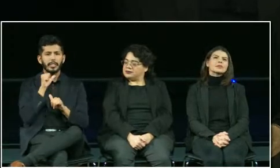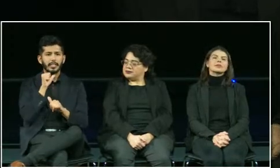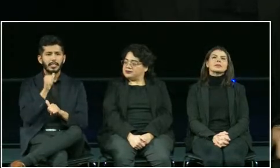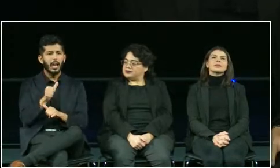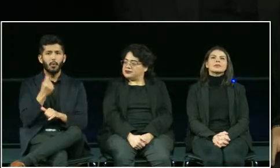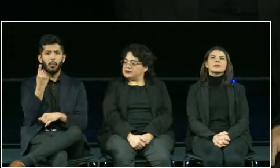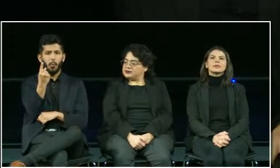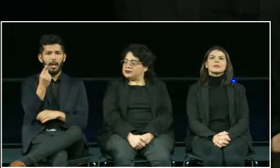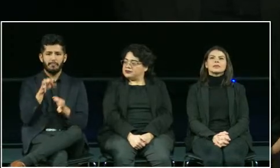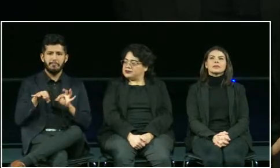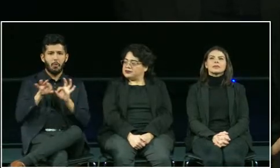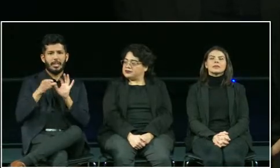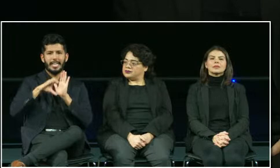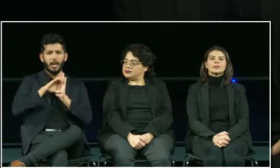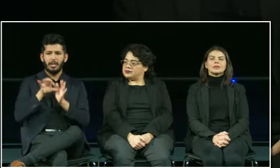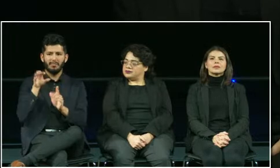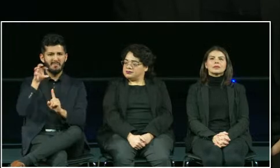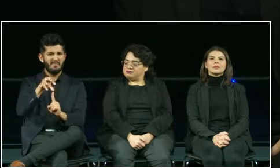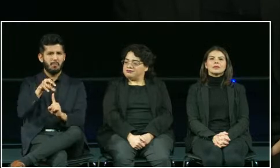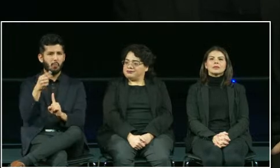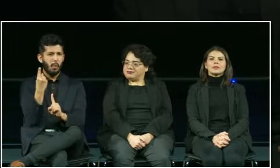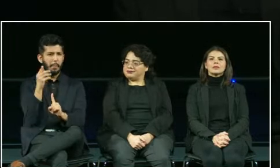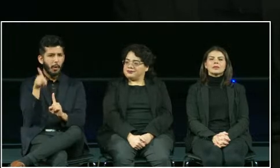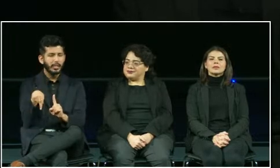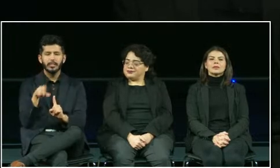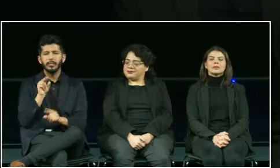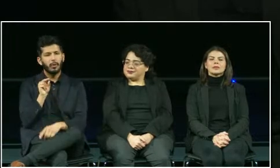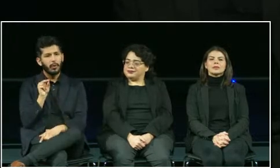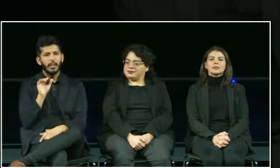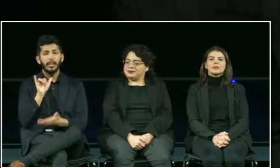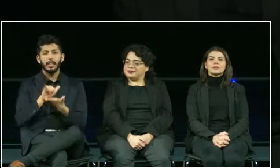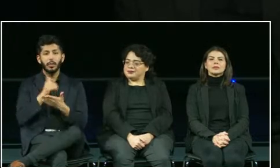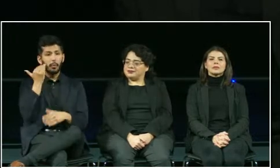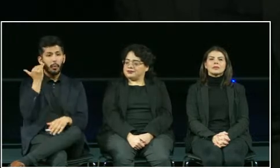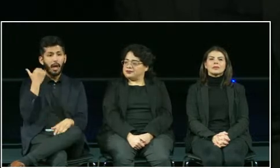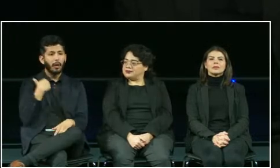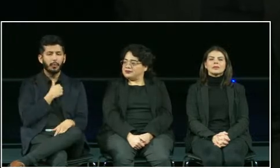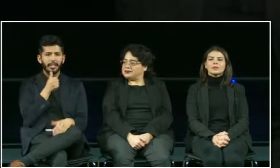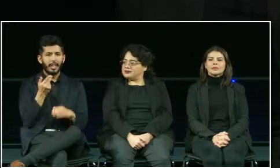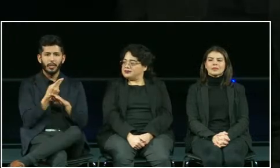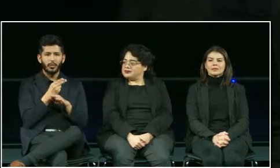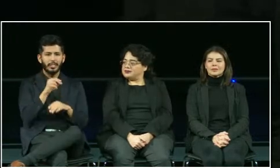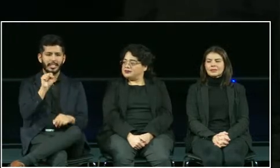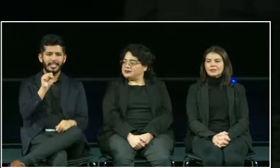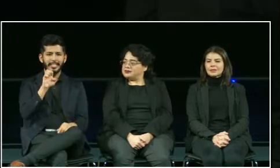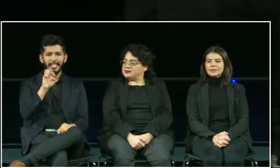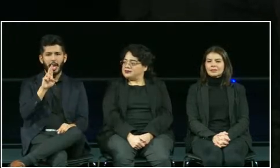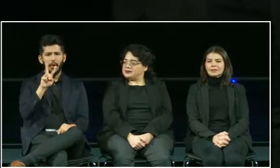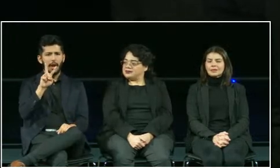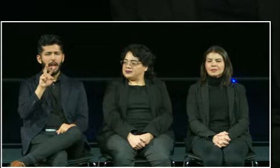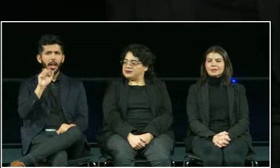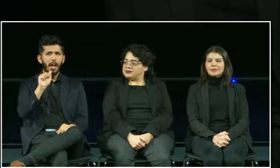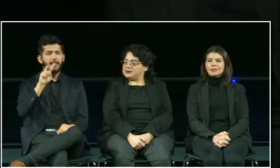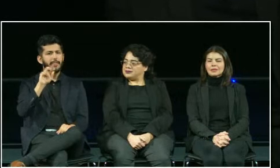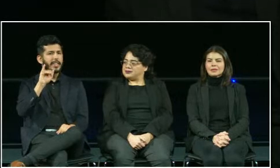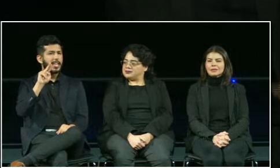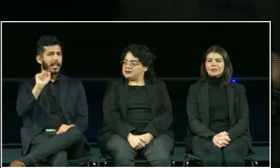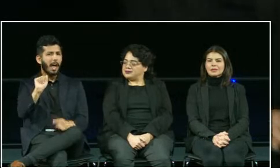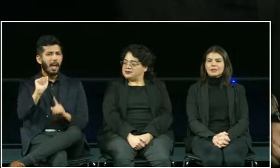protagonist. This is why we didn't cast Serafina, the protagonist. We cast